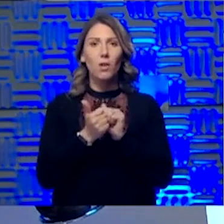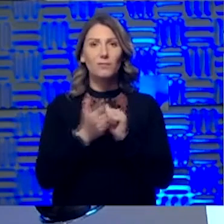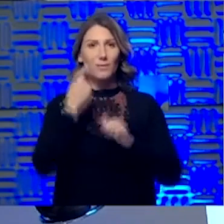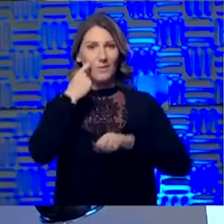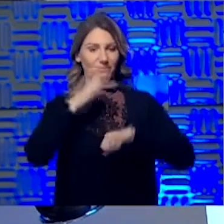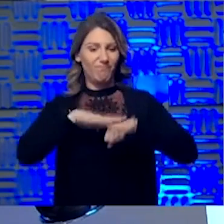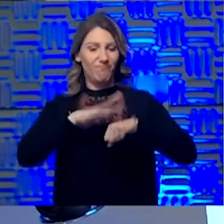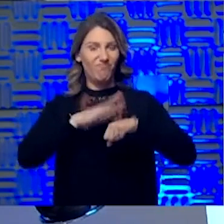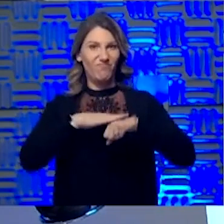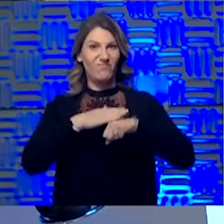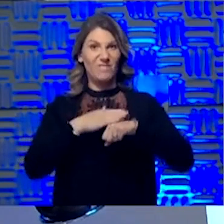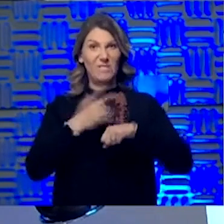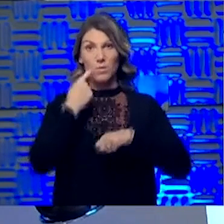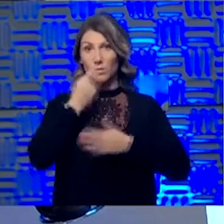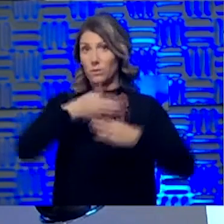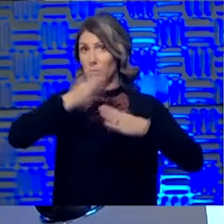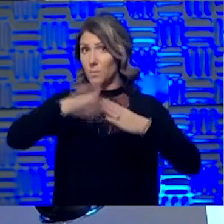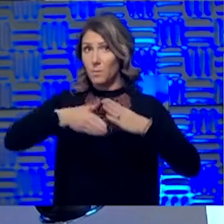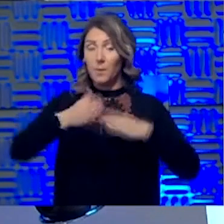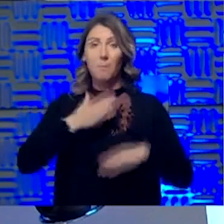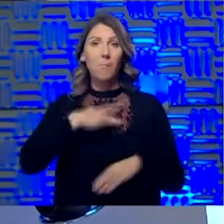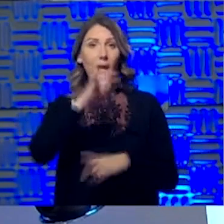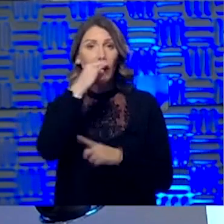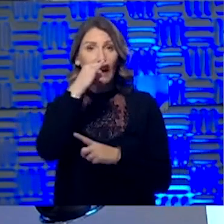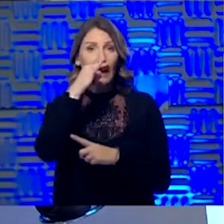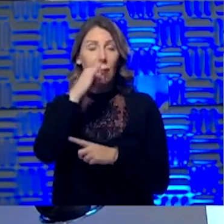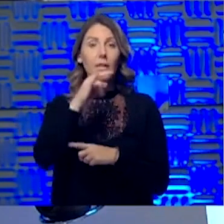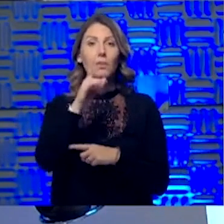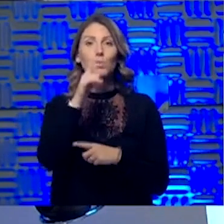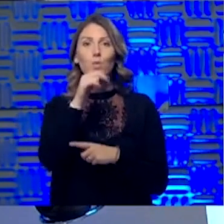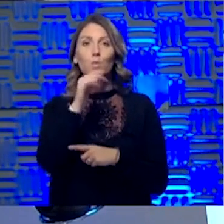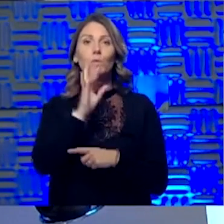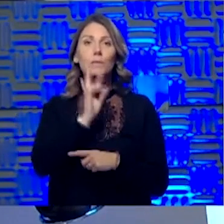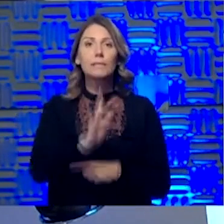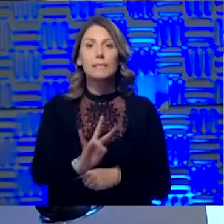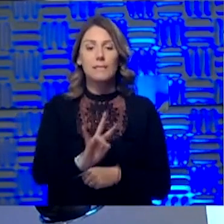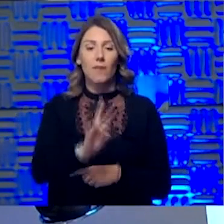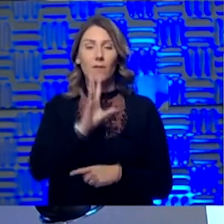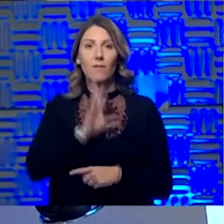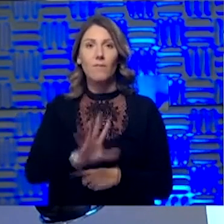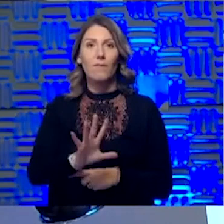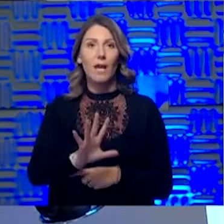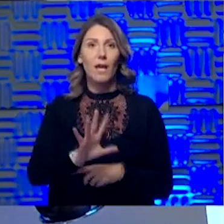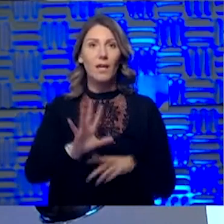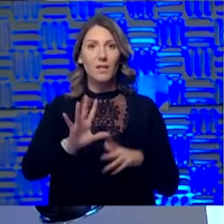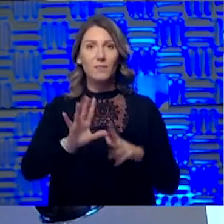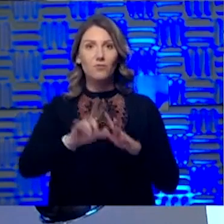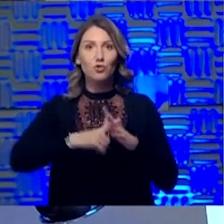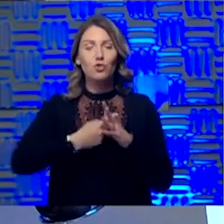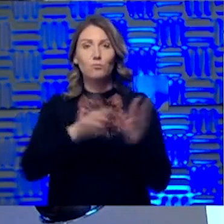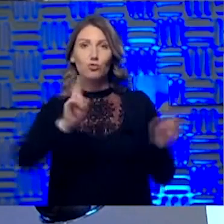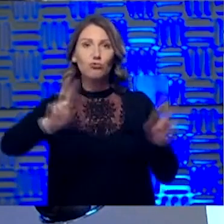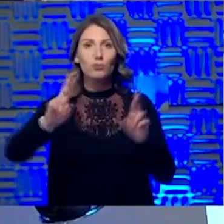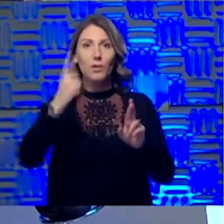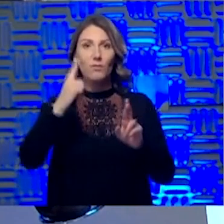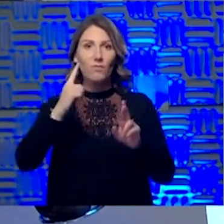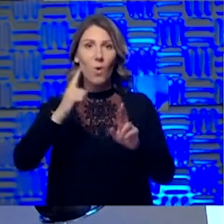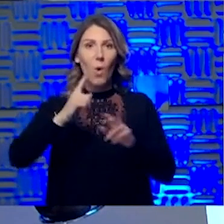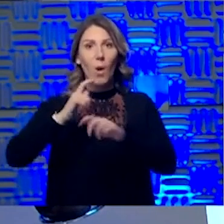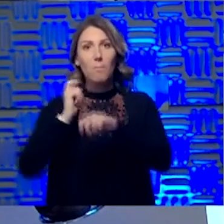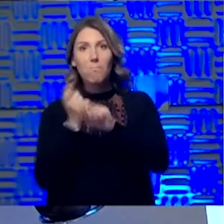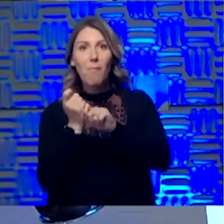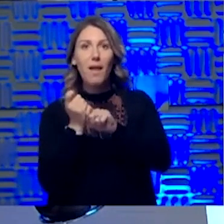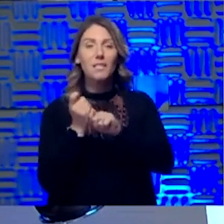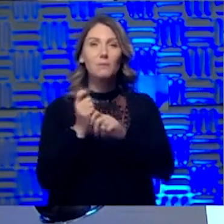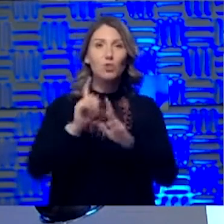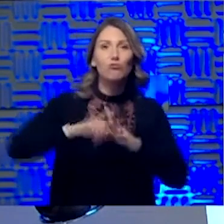last weekend about my kids who are 7 and 5 to start getting ready for baseball to start and for practices to begin, that kind of